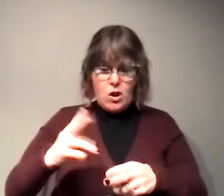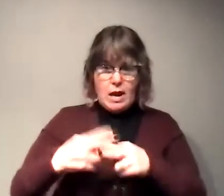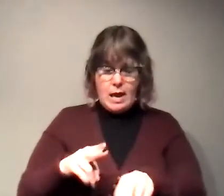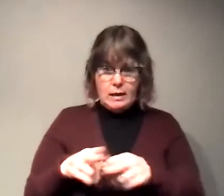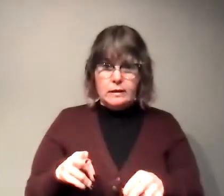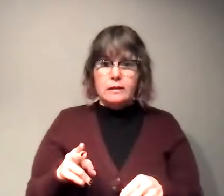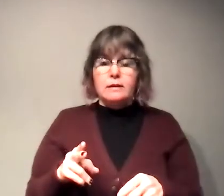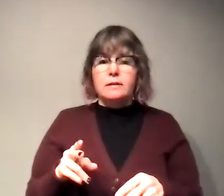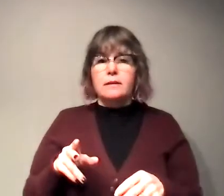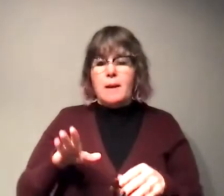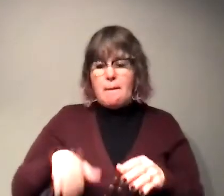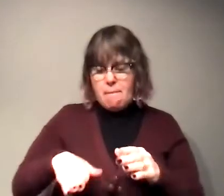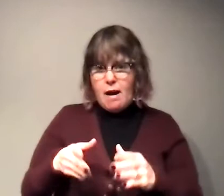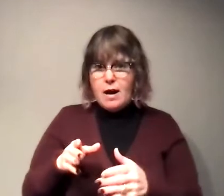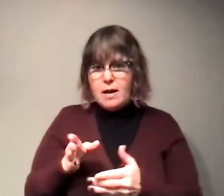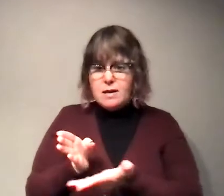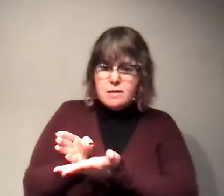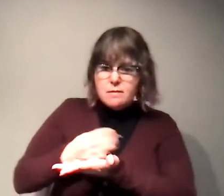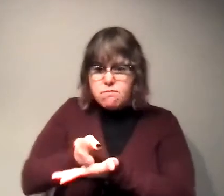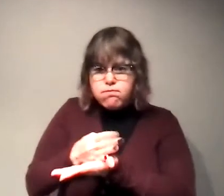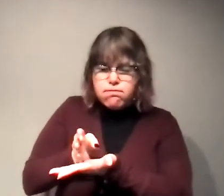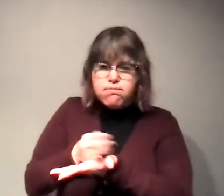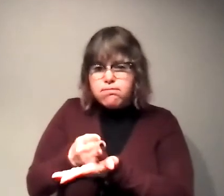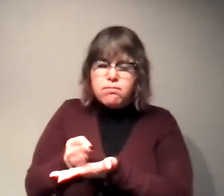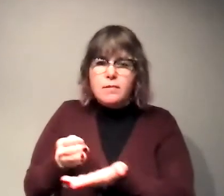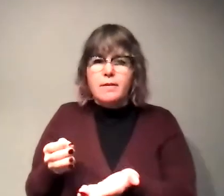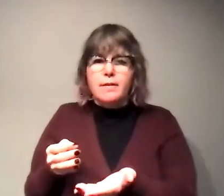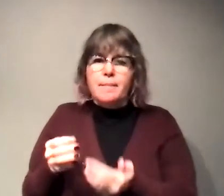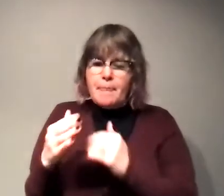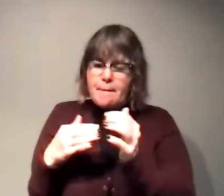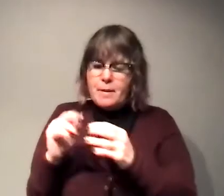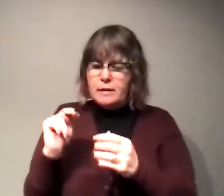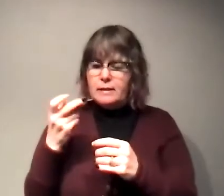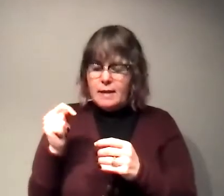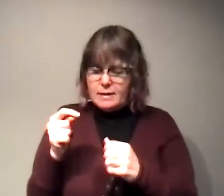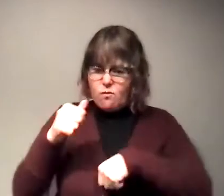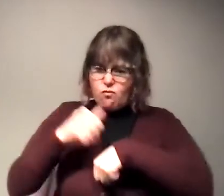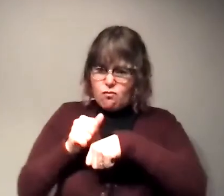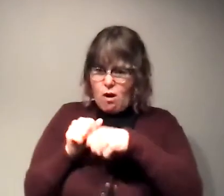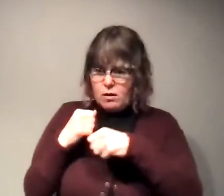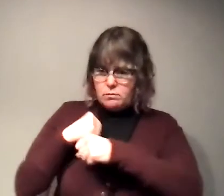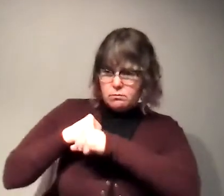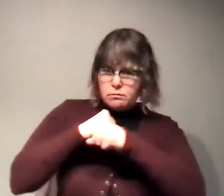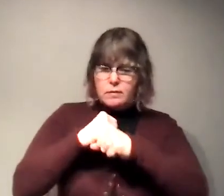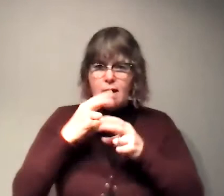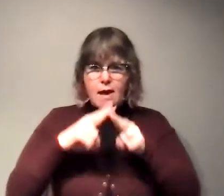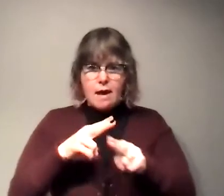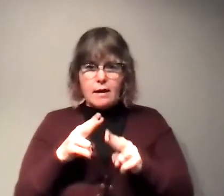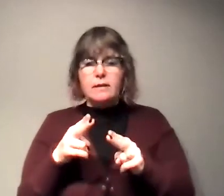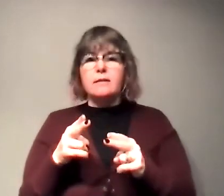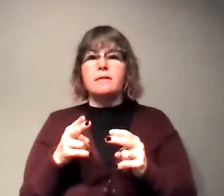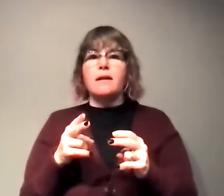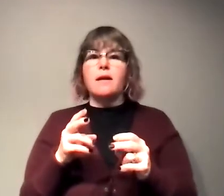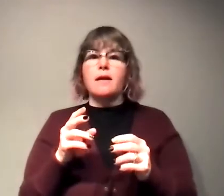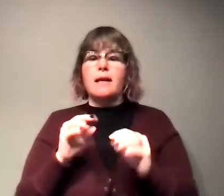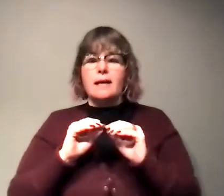in the bottom and they kind of swish around and they build a nest of rocks to protect their eggs and let the water, nice